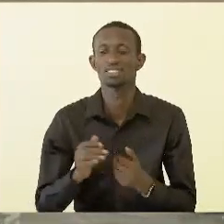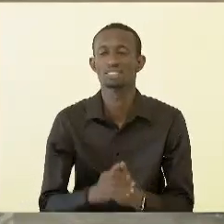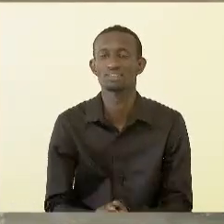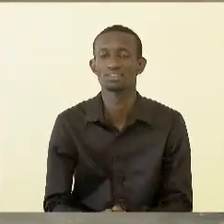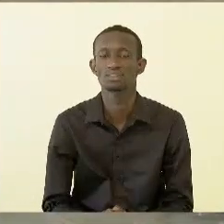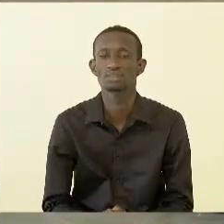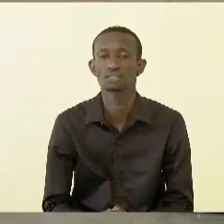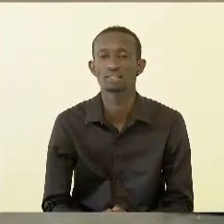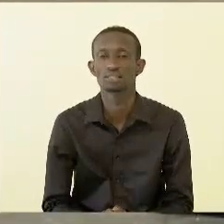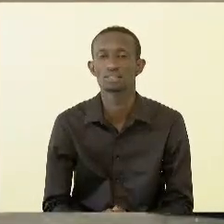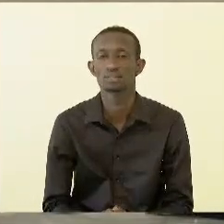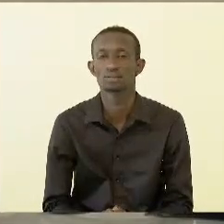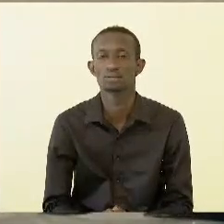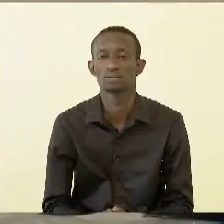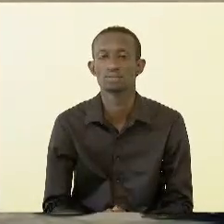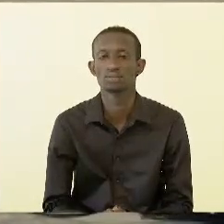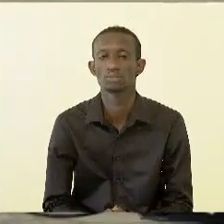and